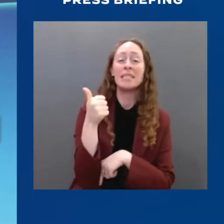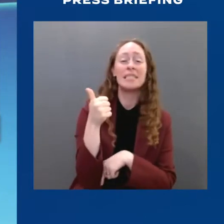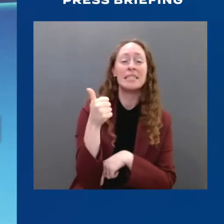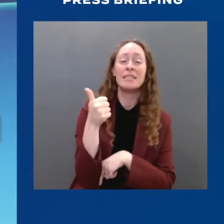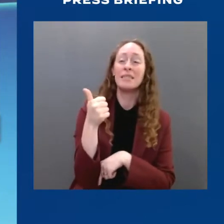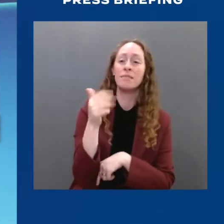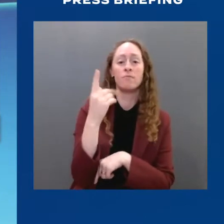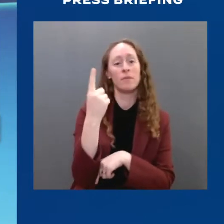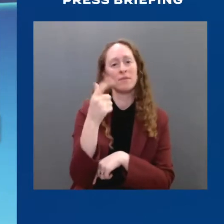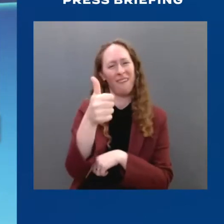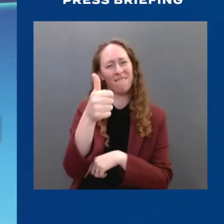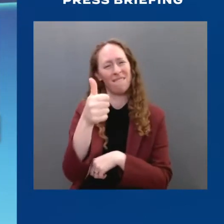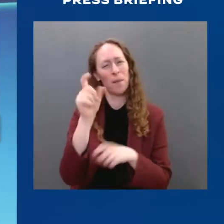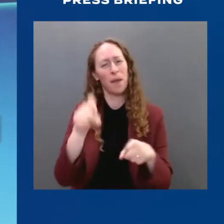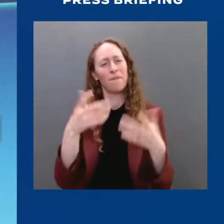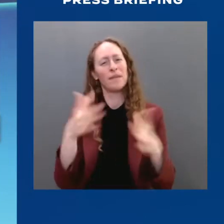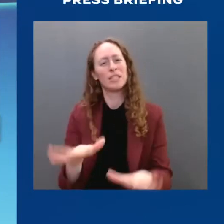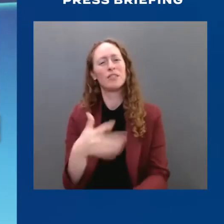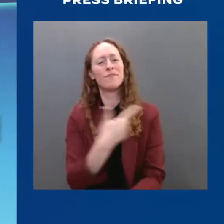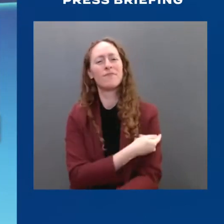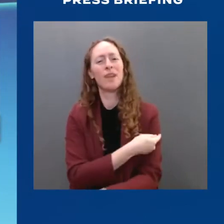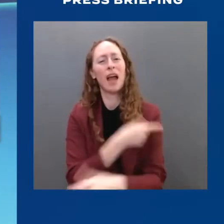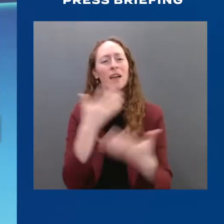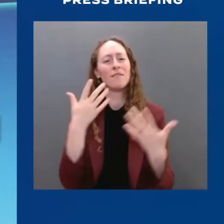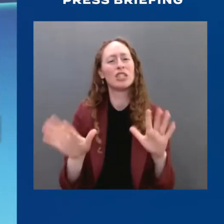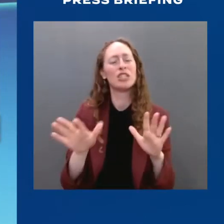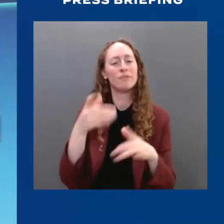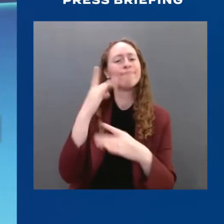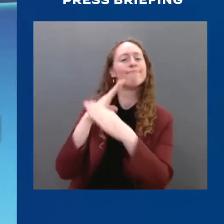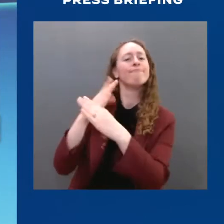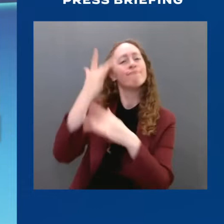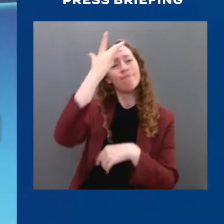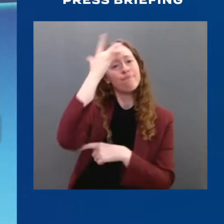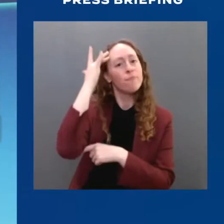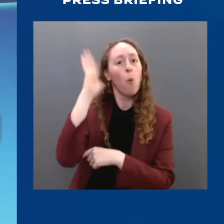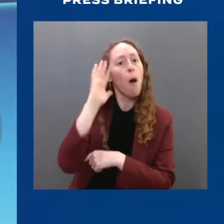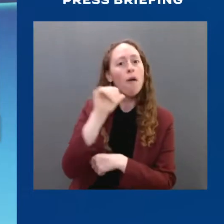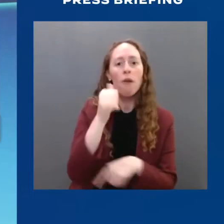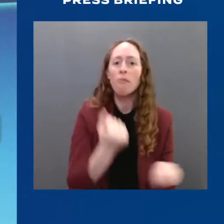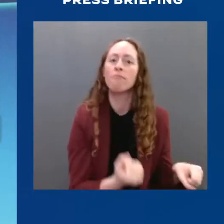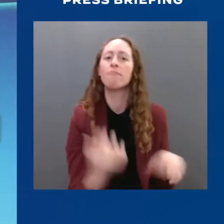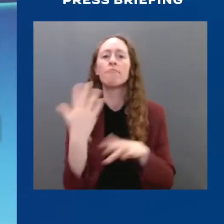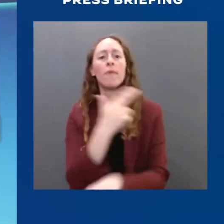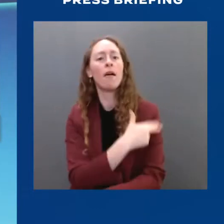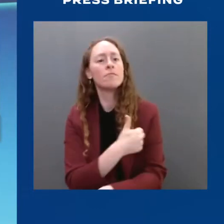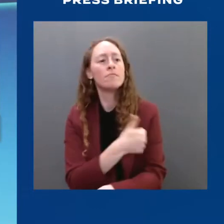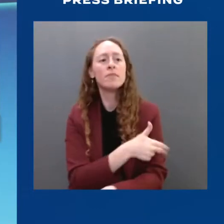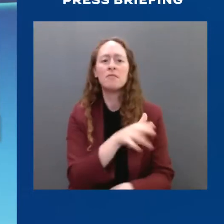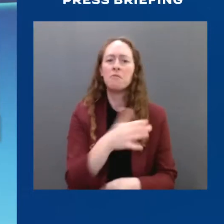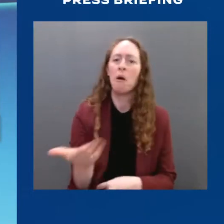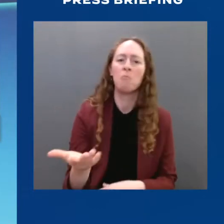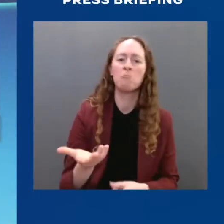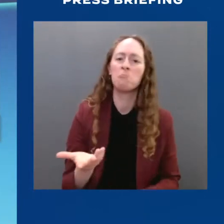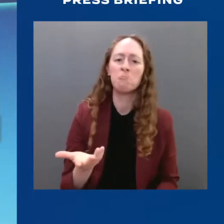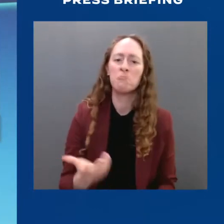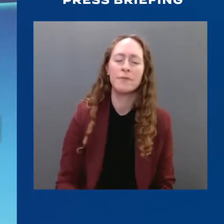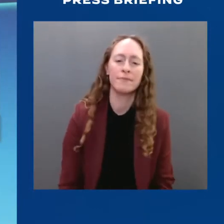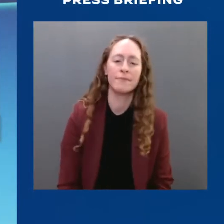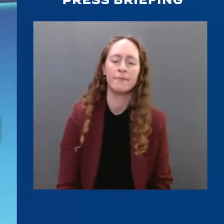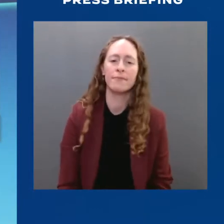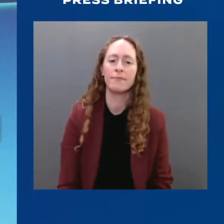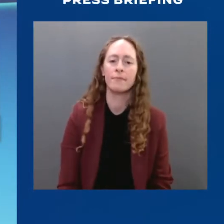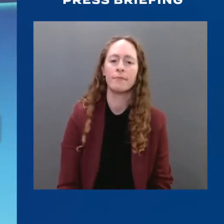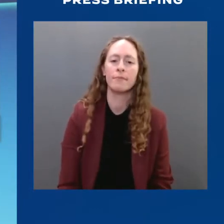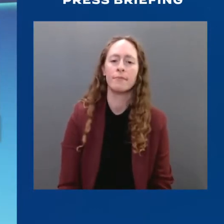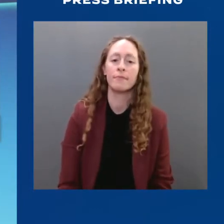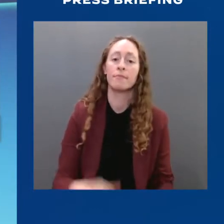death. And staying up to date is essential as we see BA5 rise across the country. We